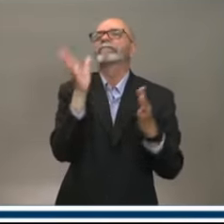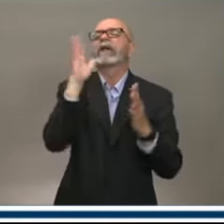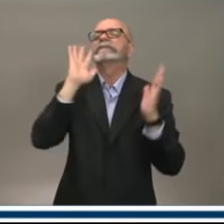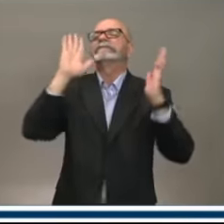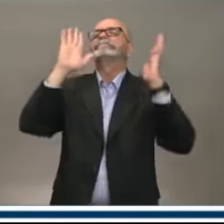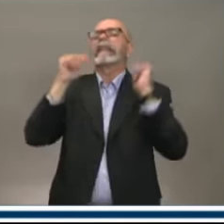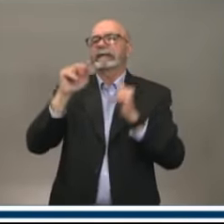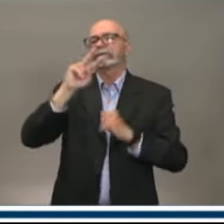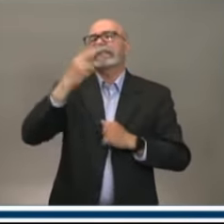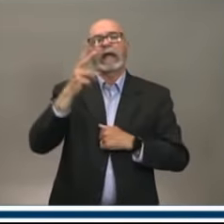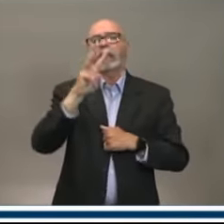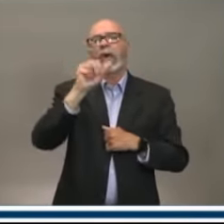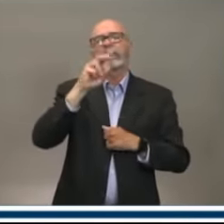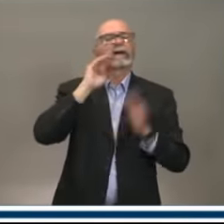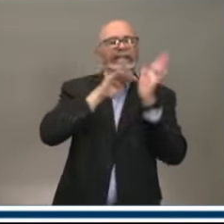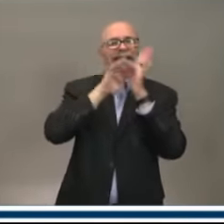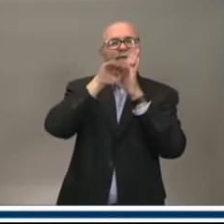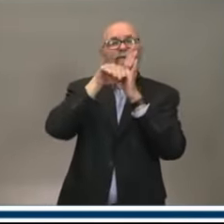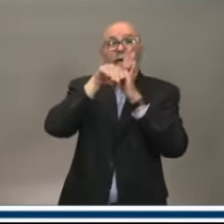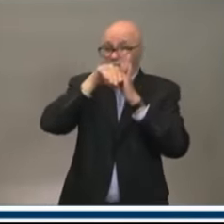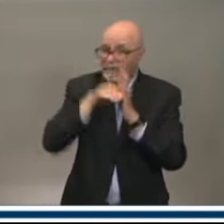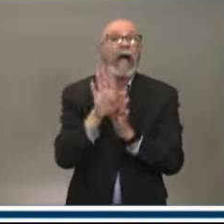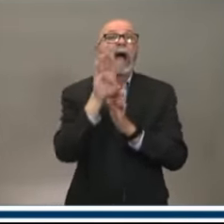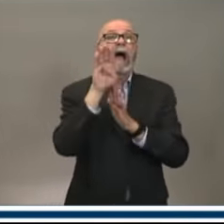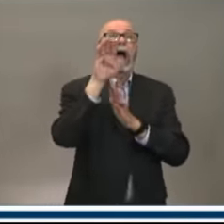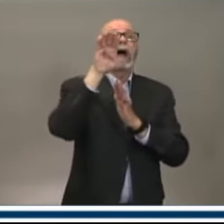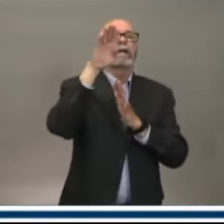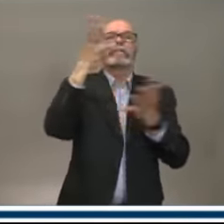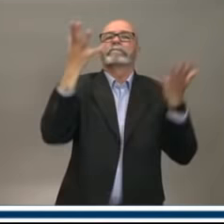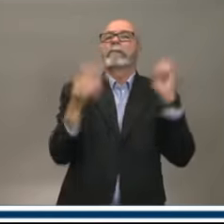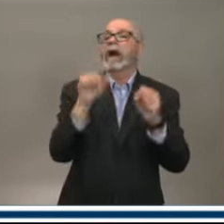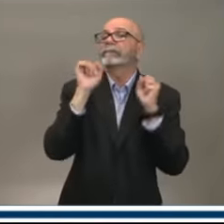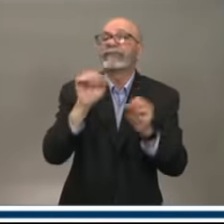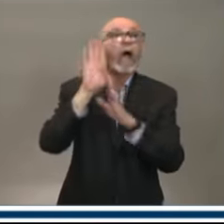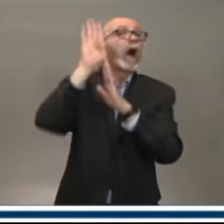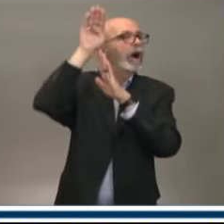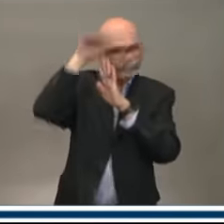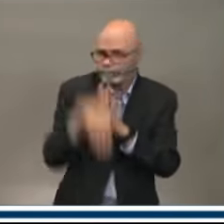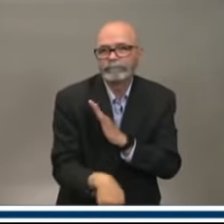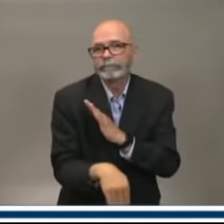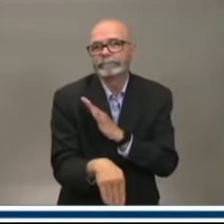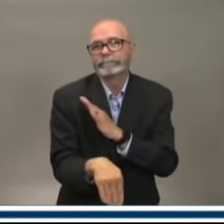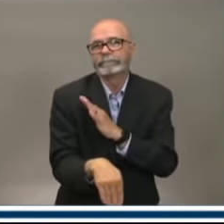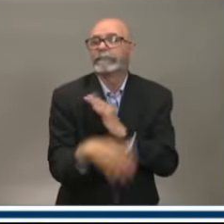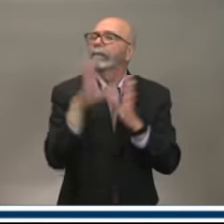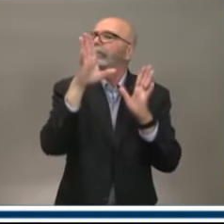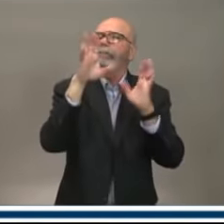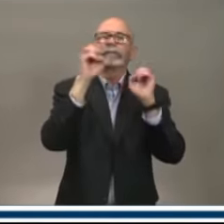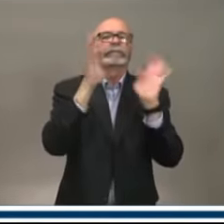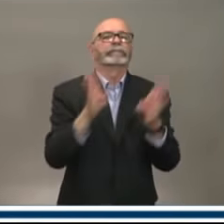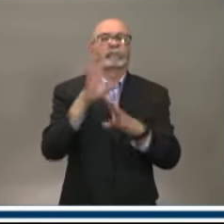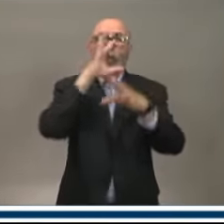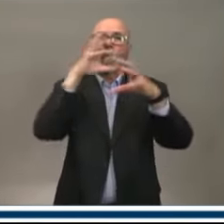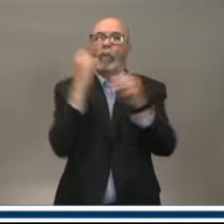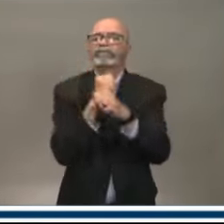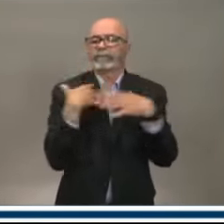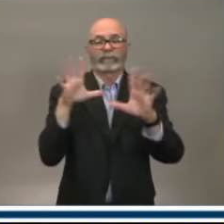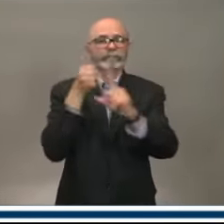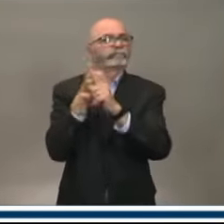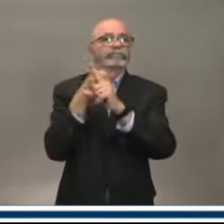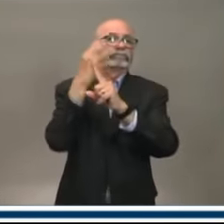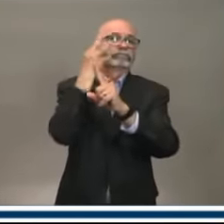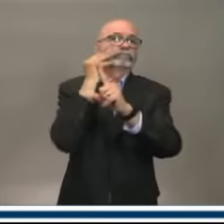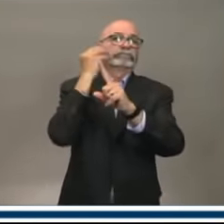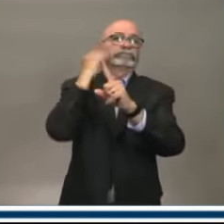wave, and we'll be better prepared for that wave than we were for the first wave based on the experience we've gone through. We don't